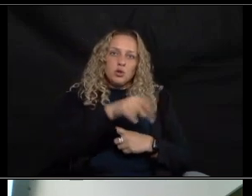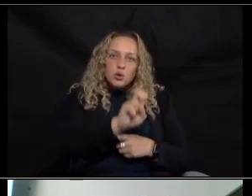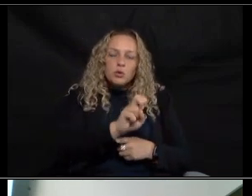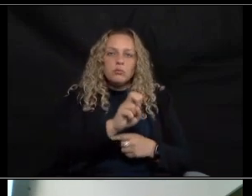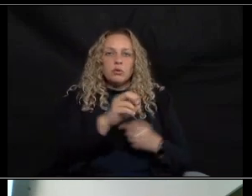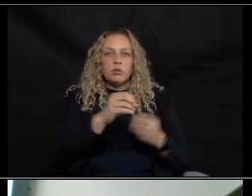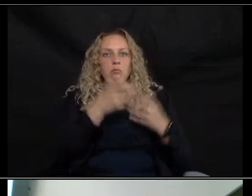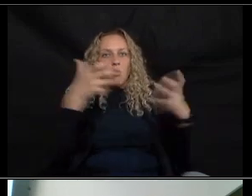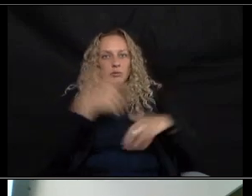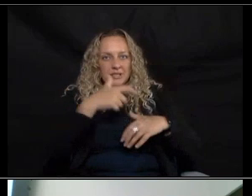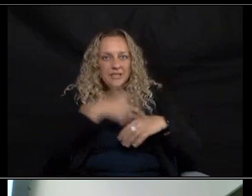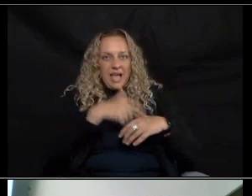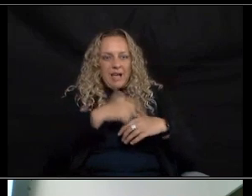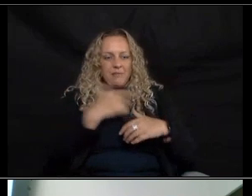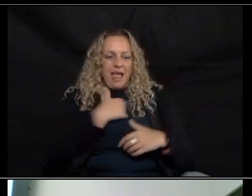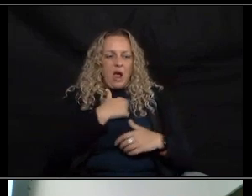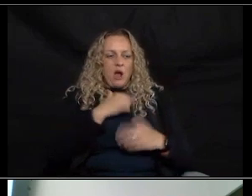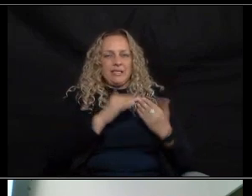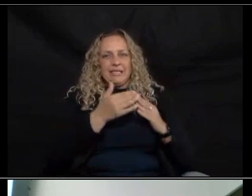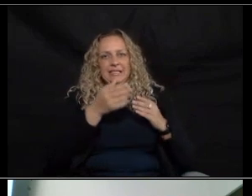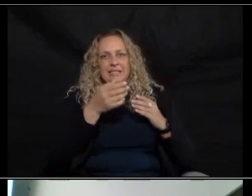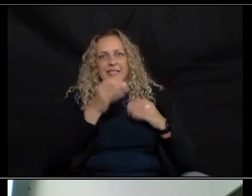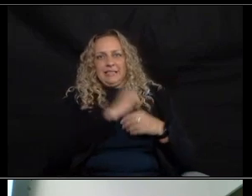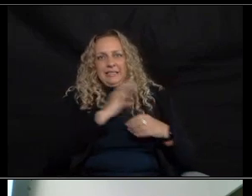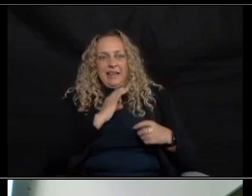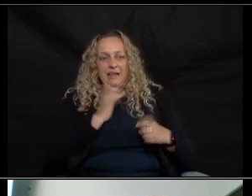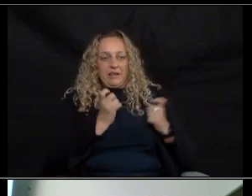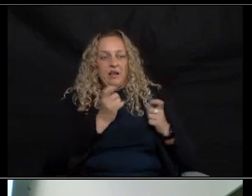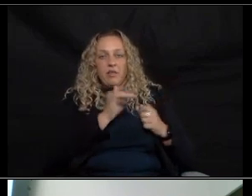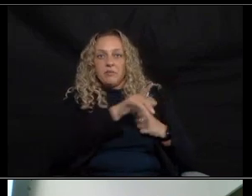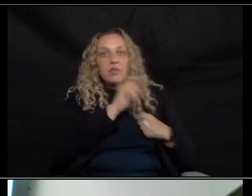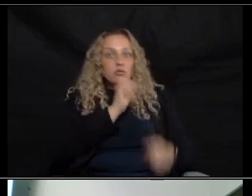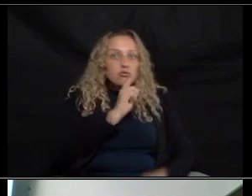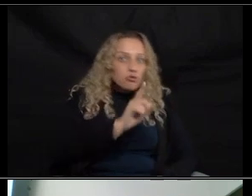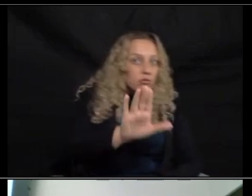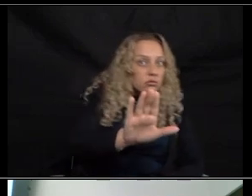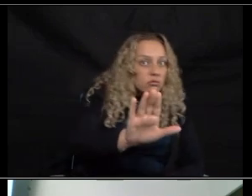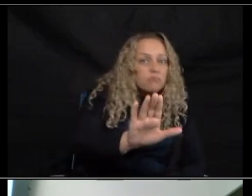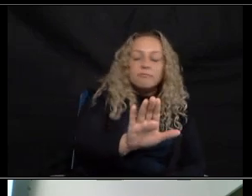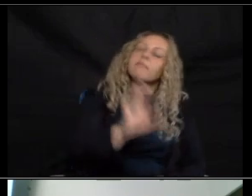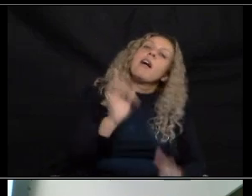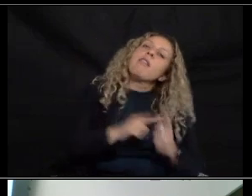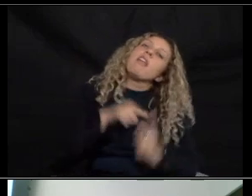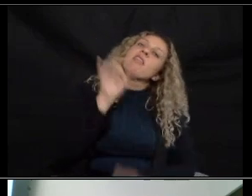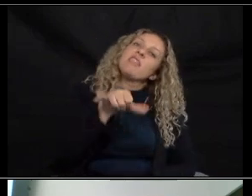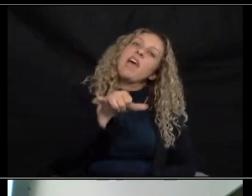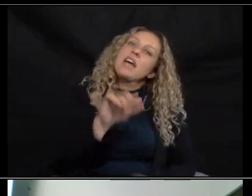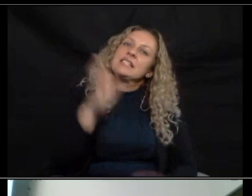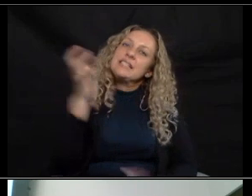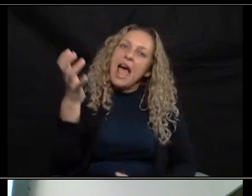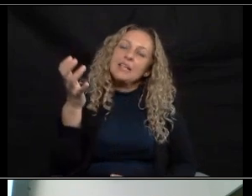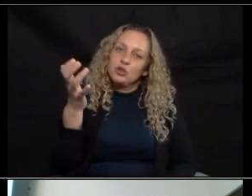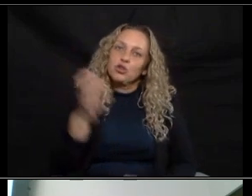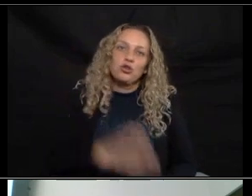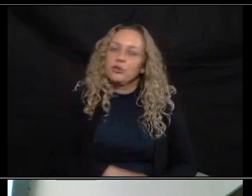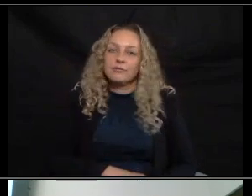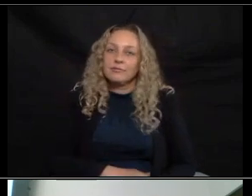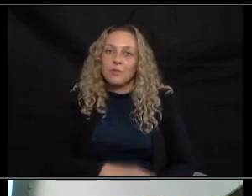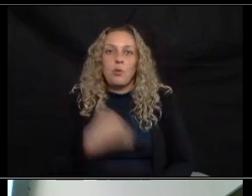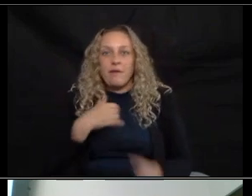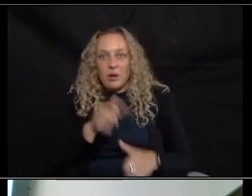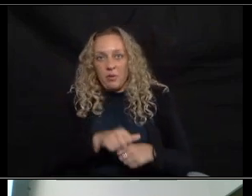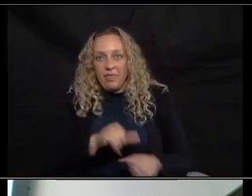in reference to how our city staff conducted themselves. And if those things are true, then that is a disaster unto itself that we would have to